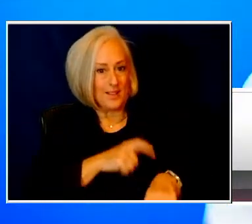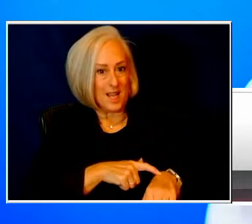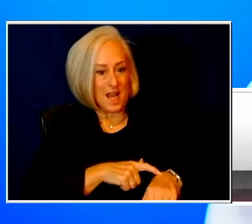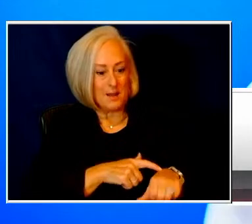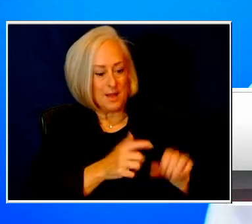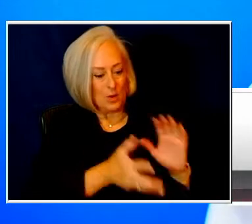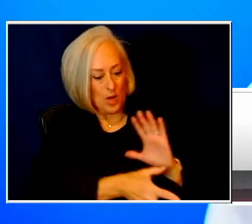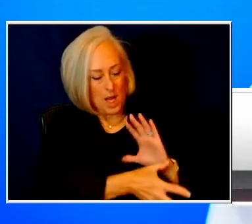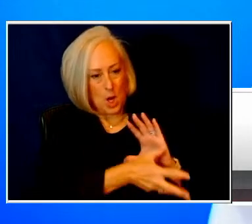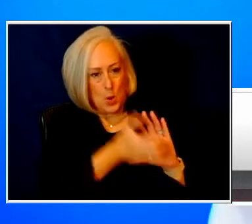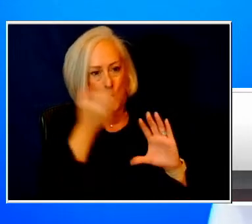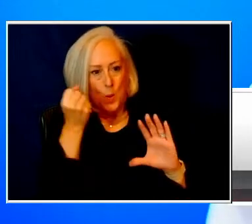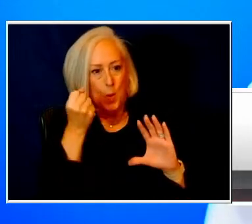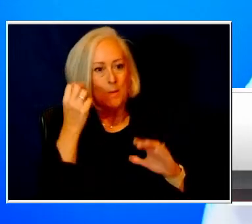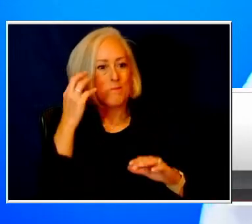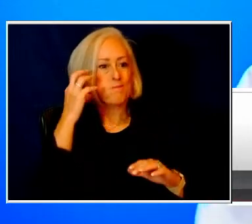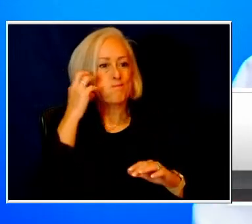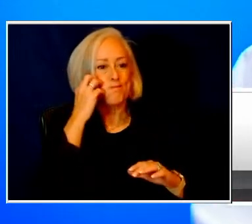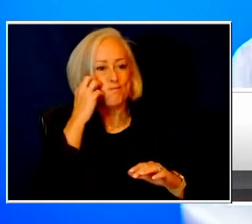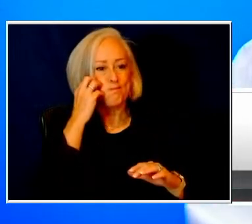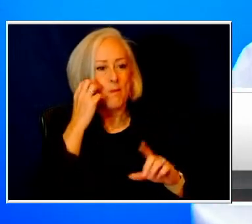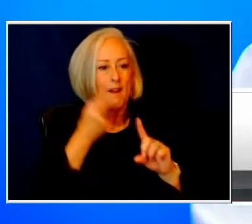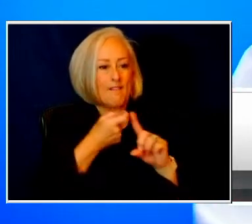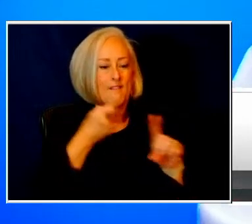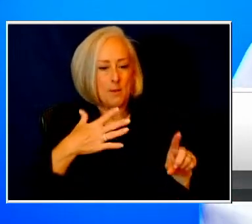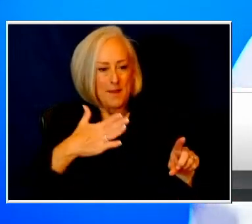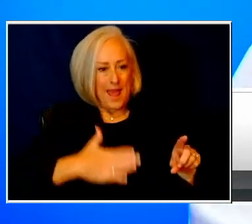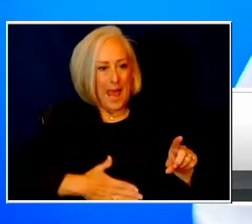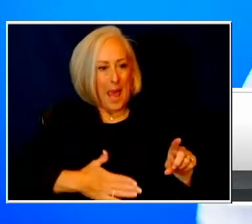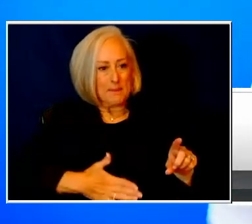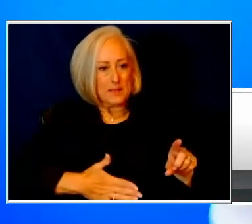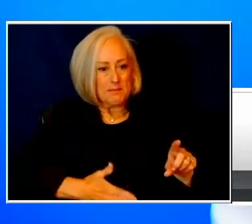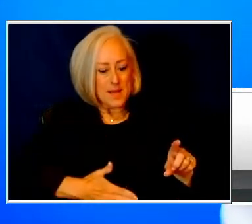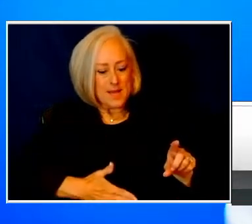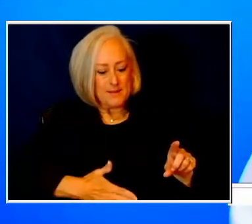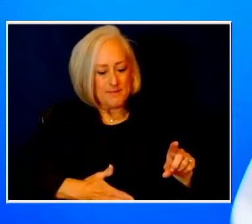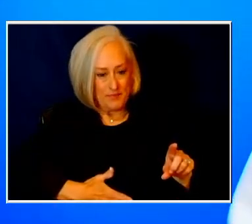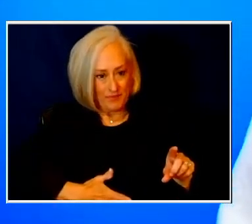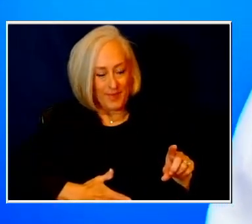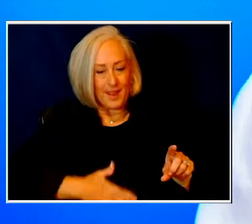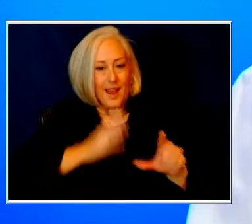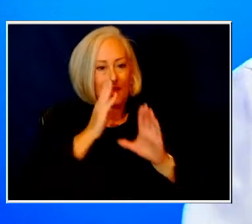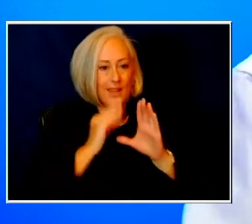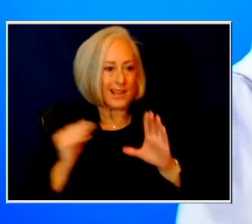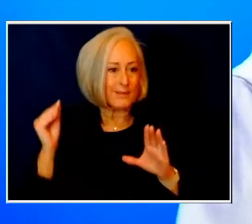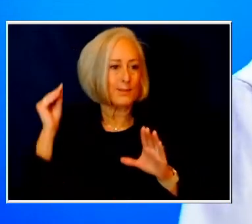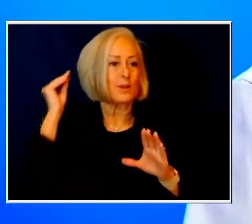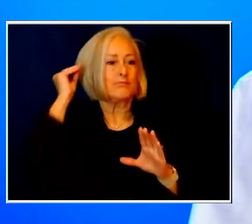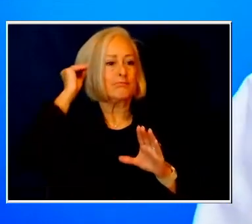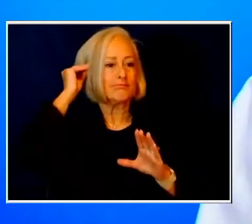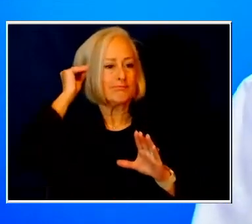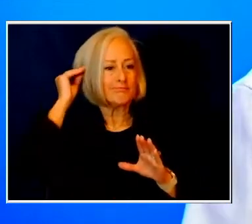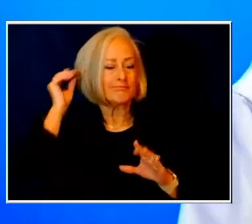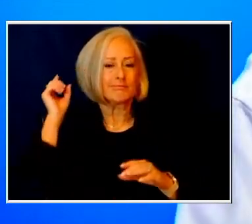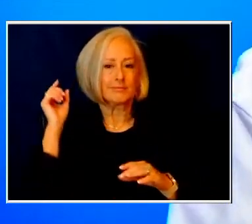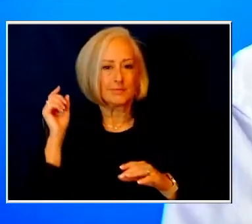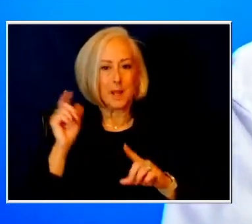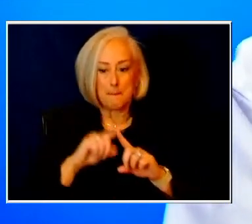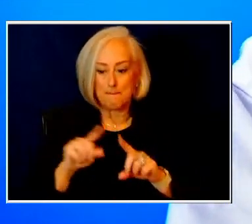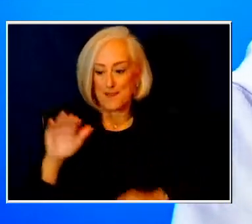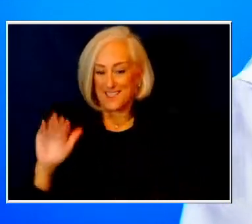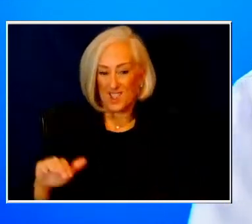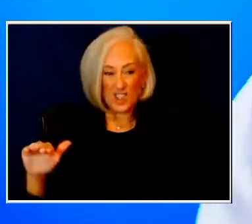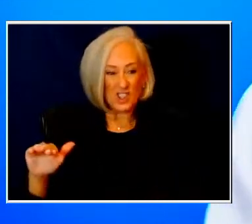from, the abdomen of somebody. But in kids, in Kolbie, there's no fat. There's nothing there. So it's like we usually have volunteers in the room. I'll